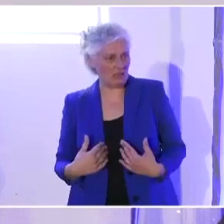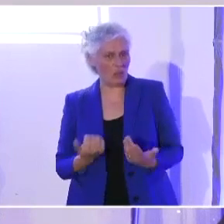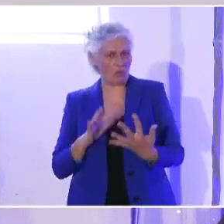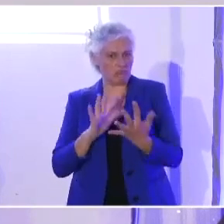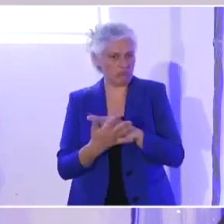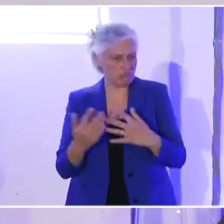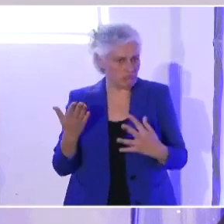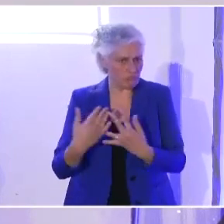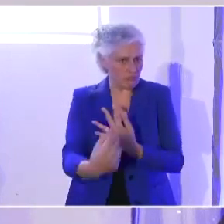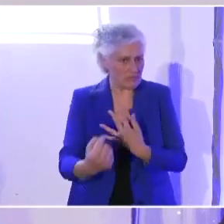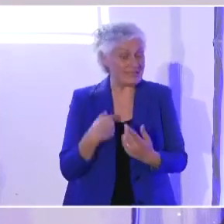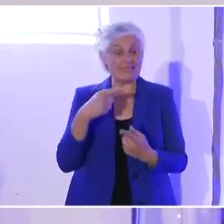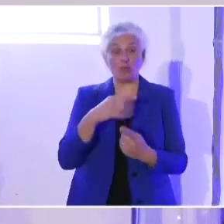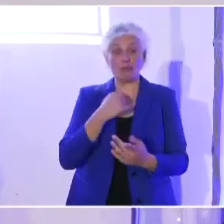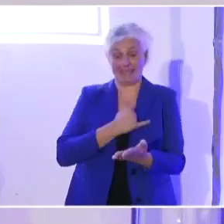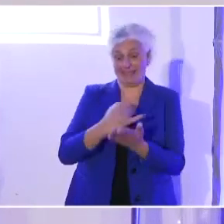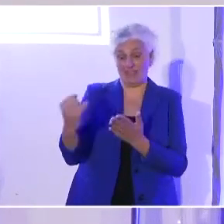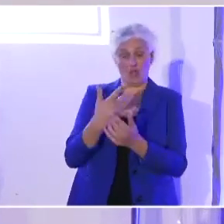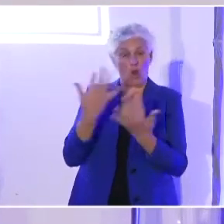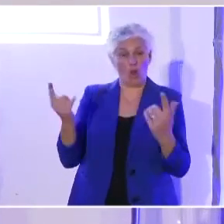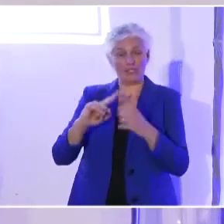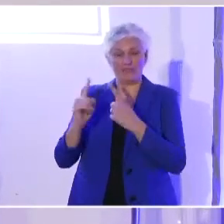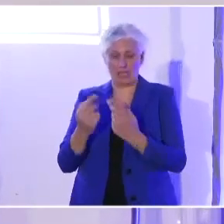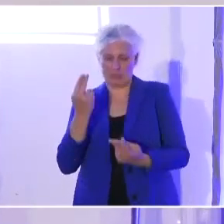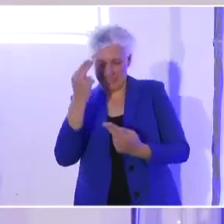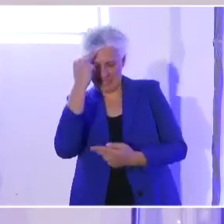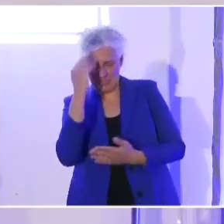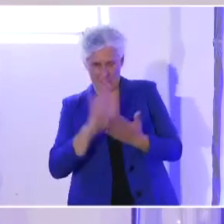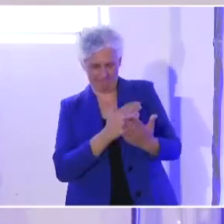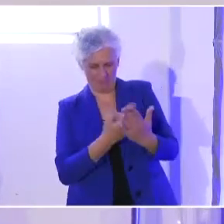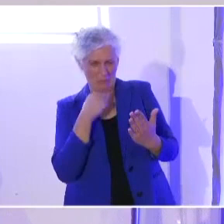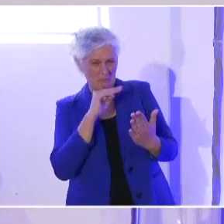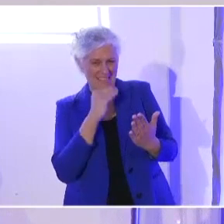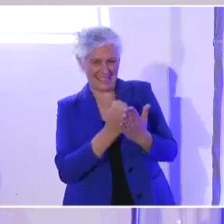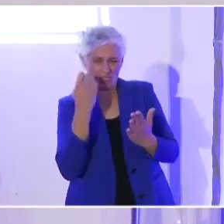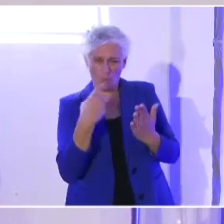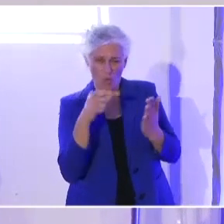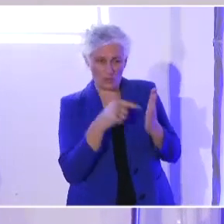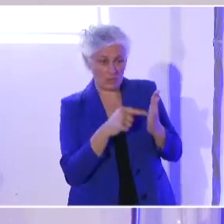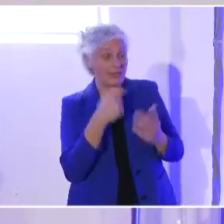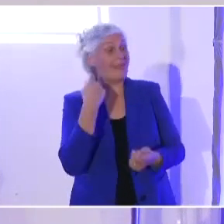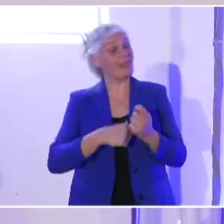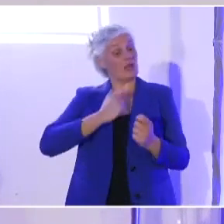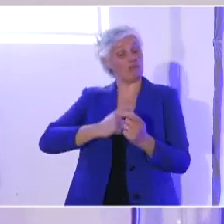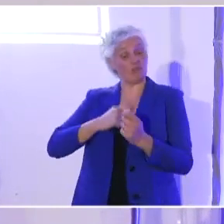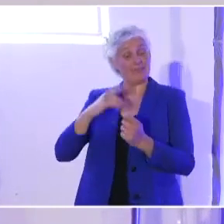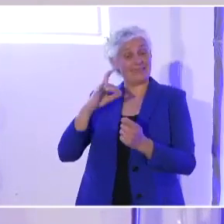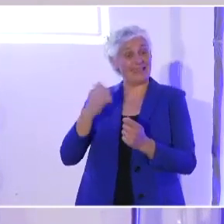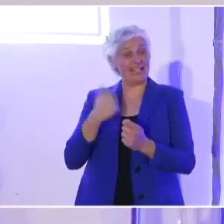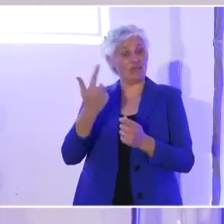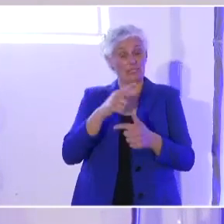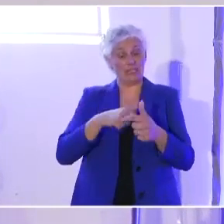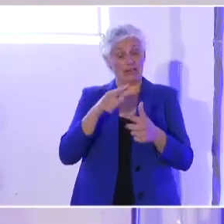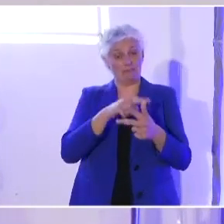looked at this recently and essentially rejected a lot of those interpretations. They point to the fact personal data breach has essentially 3